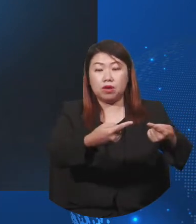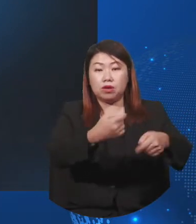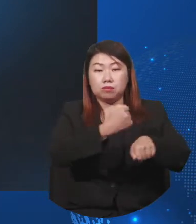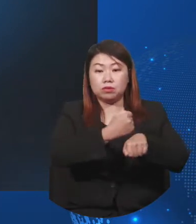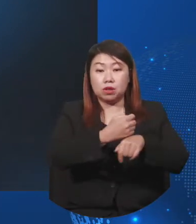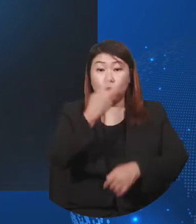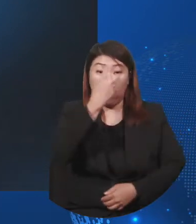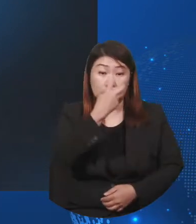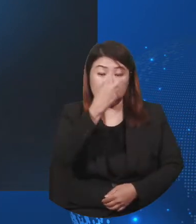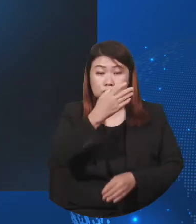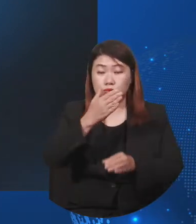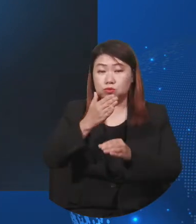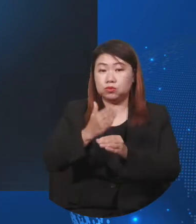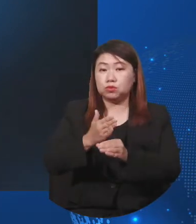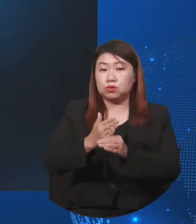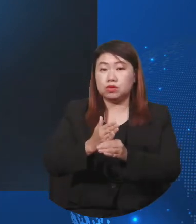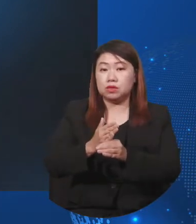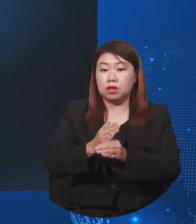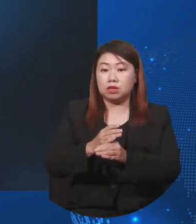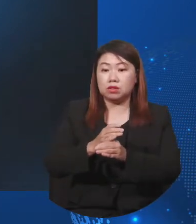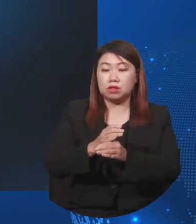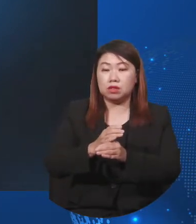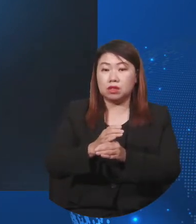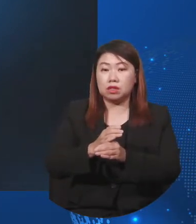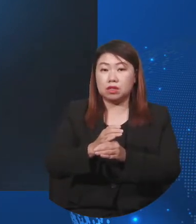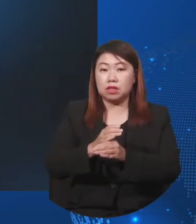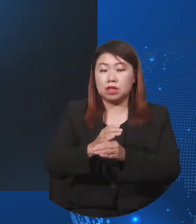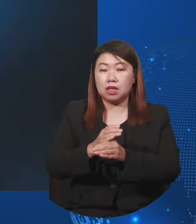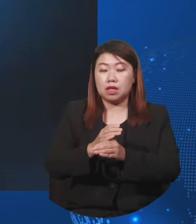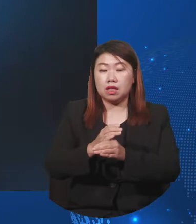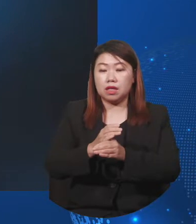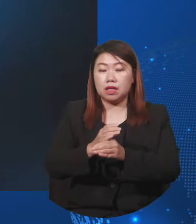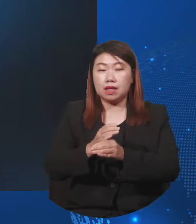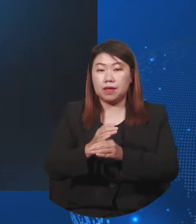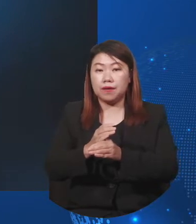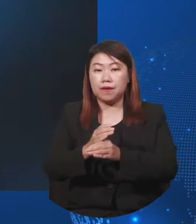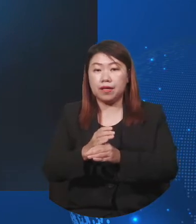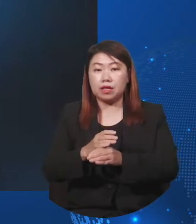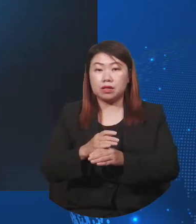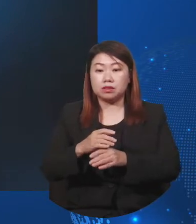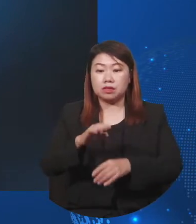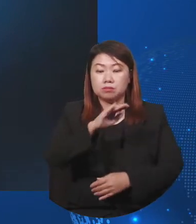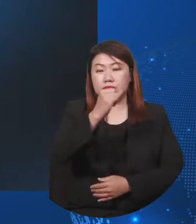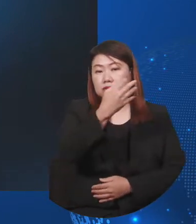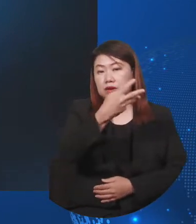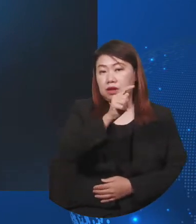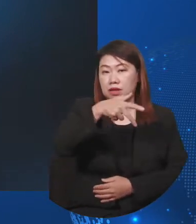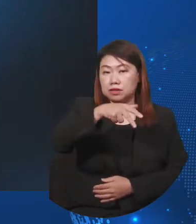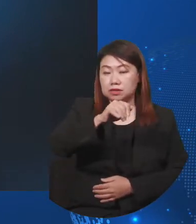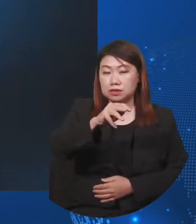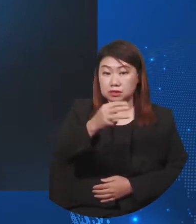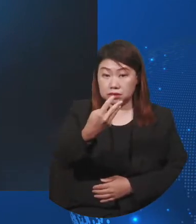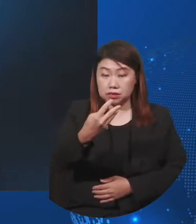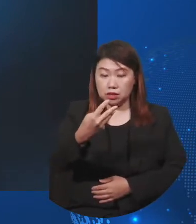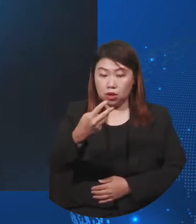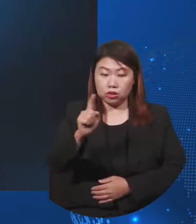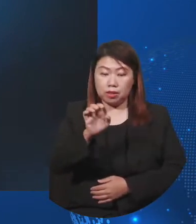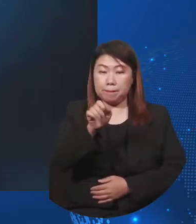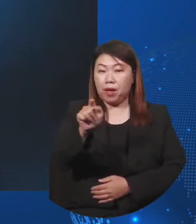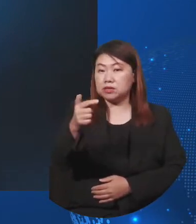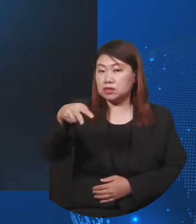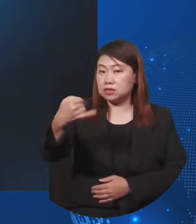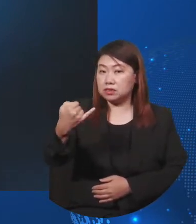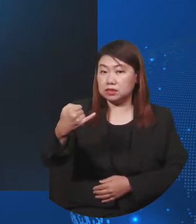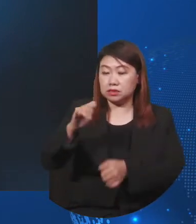for South-South Cooperation, India, Brazil, South Africa IPSA Fund, India UN Partnership